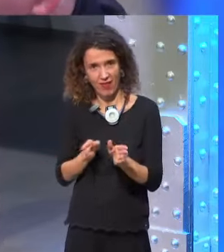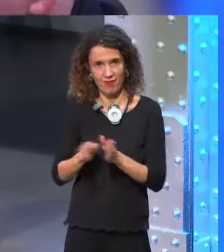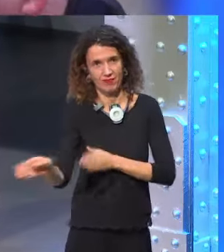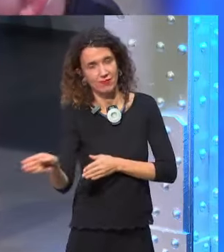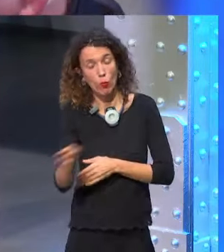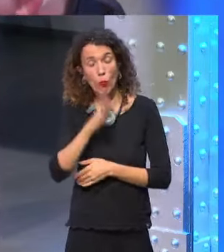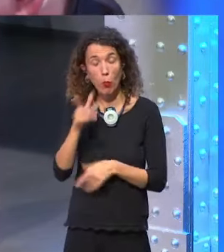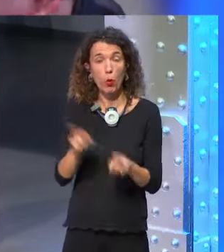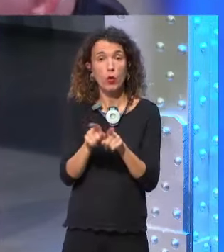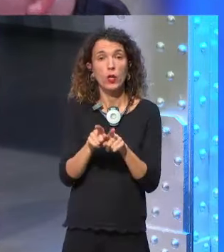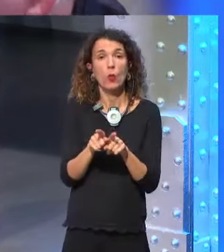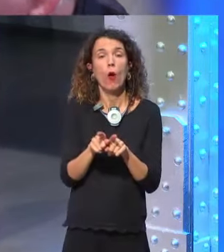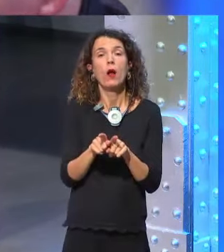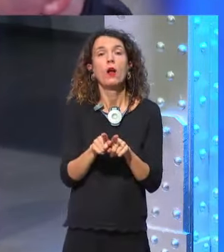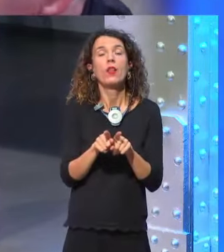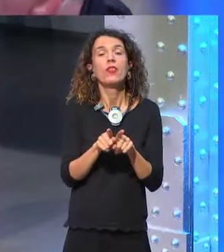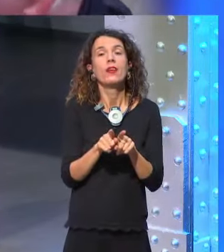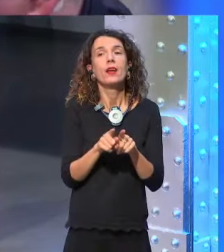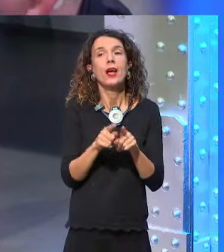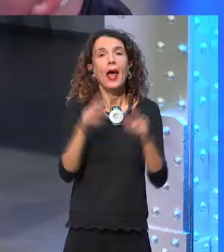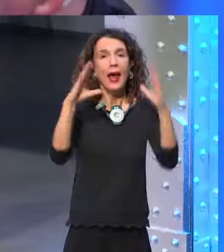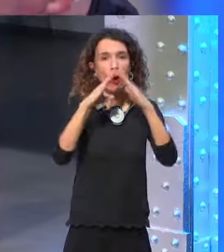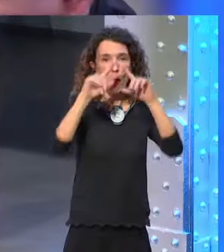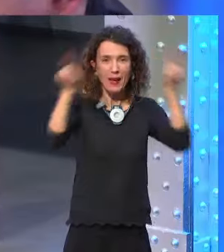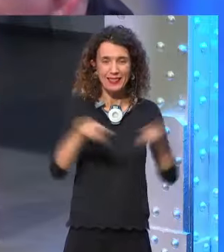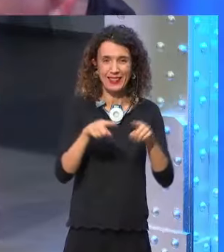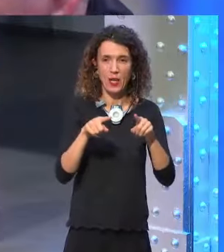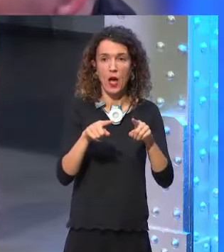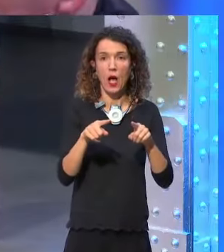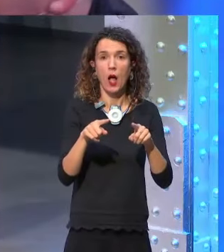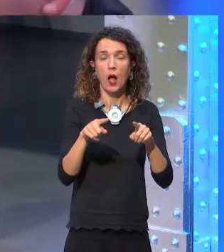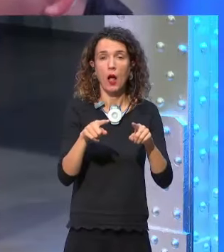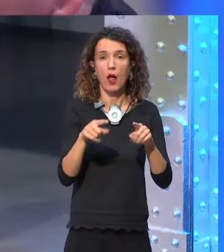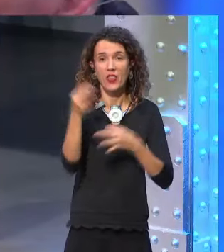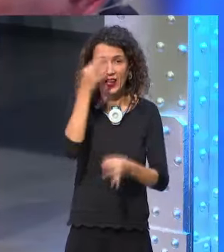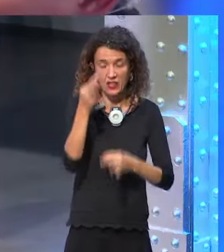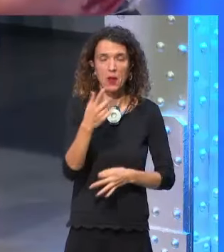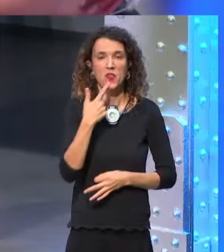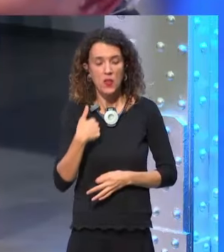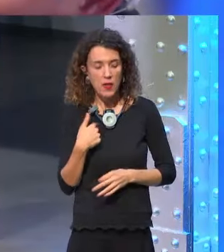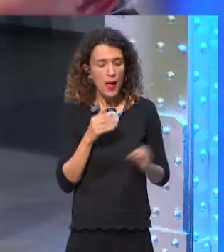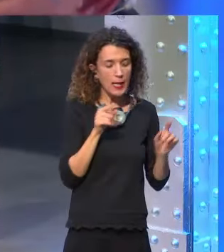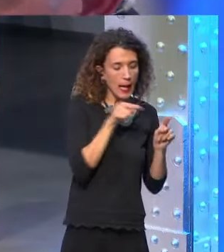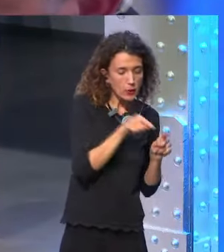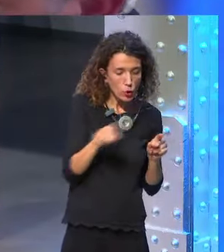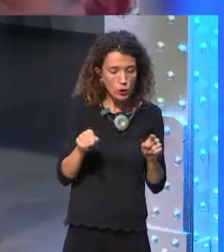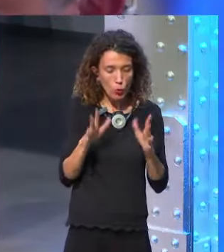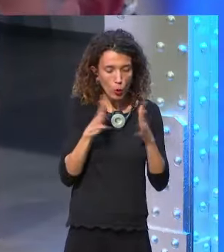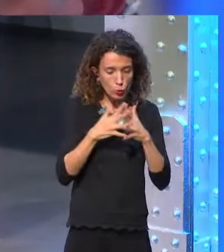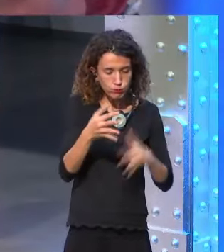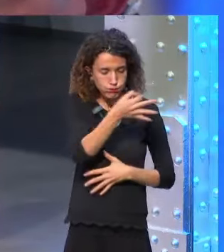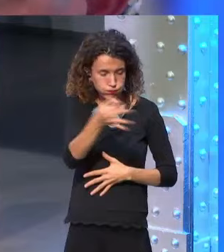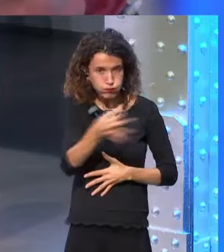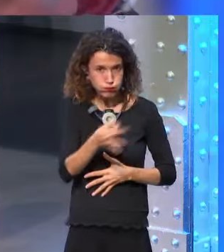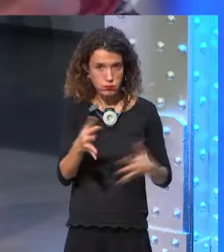descriptive geometry, which tells you basically exactly where everything goes, and you go out